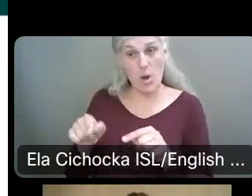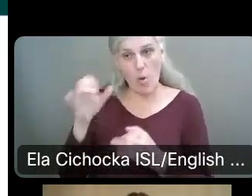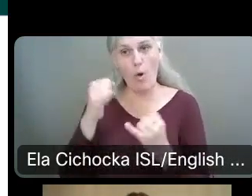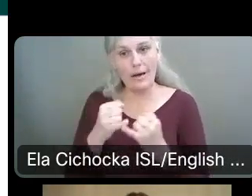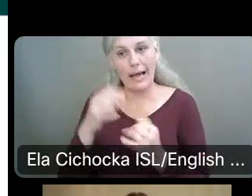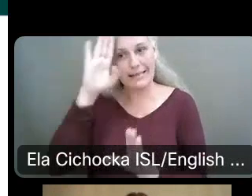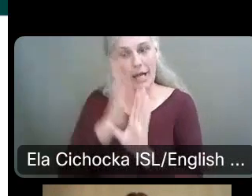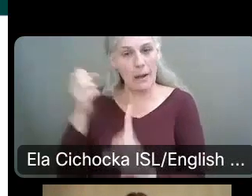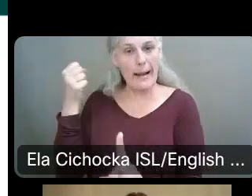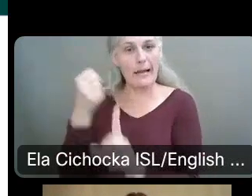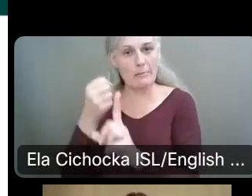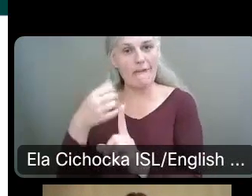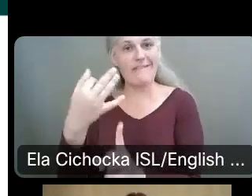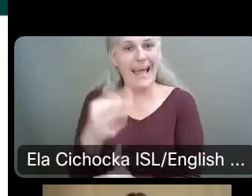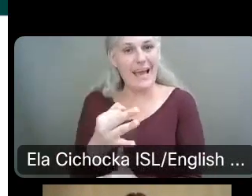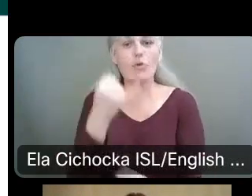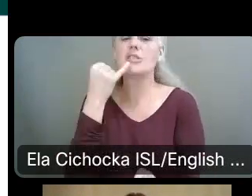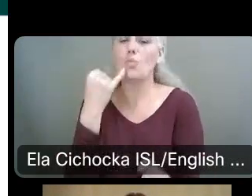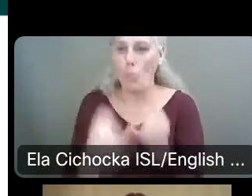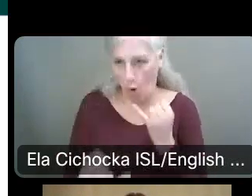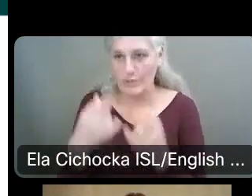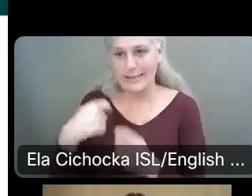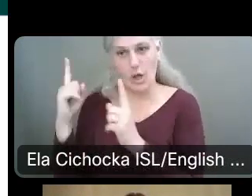the psychological impact of an error is worse.